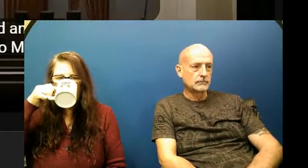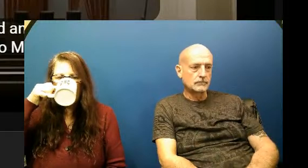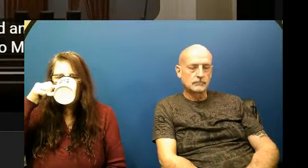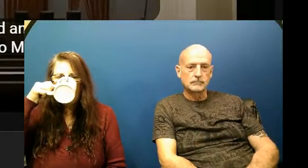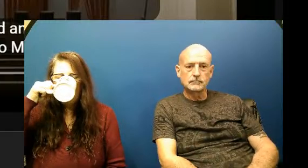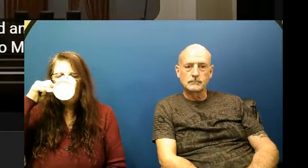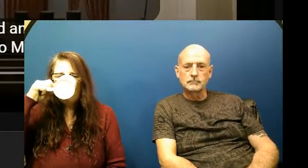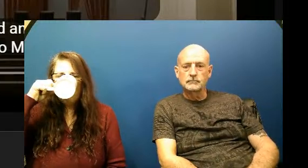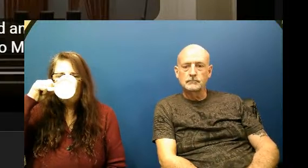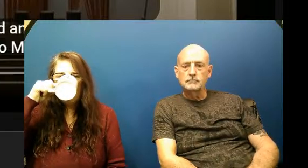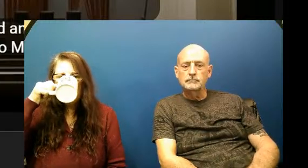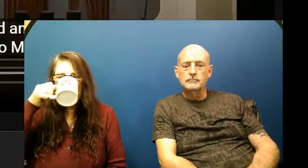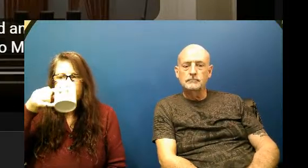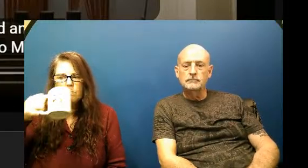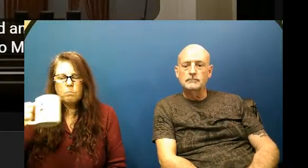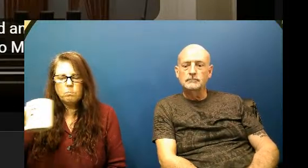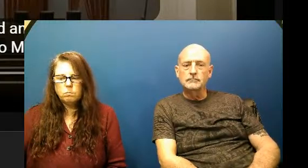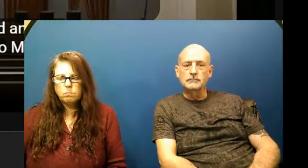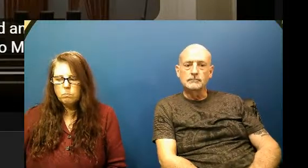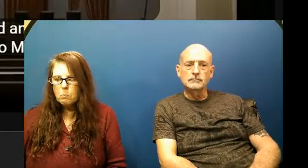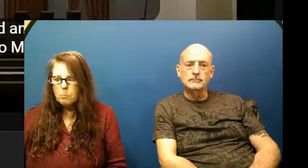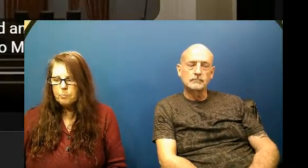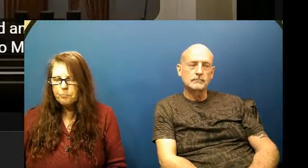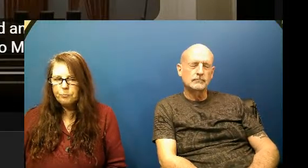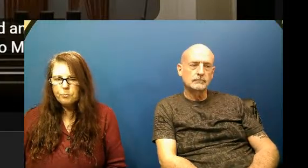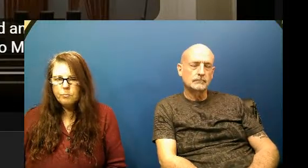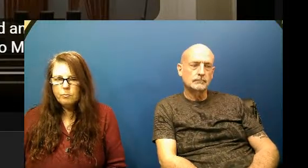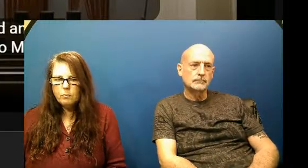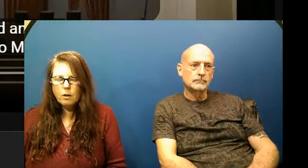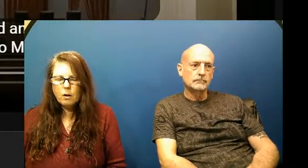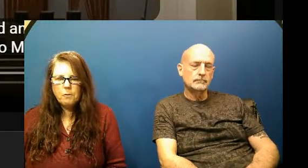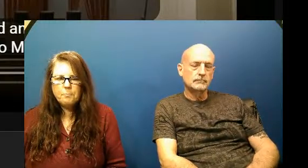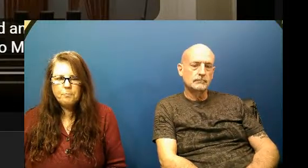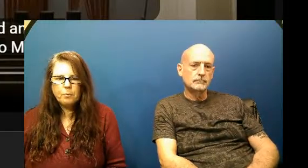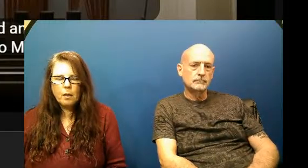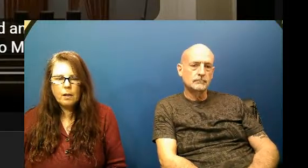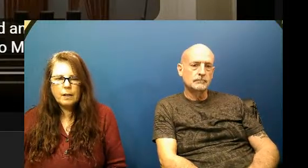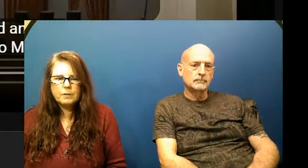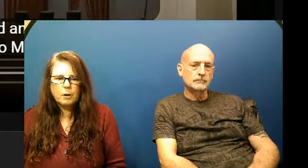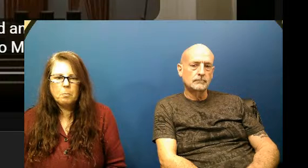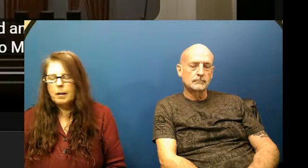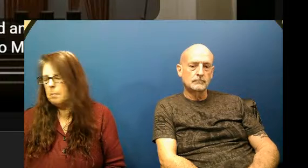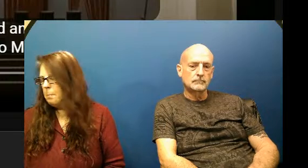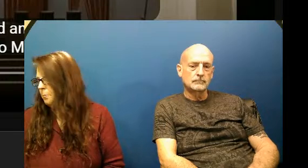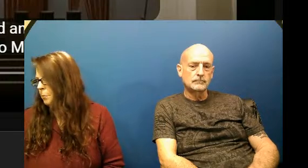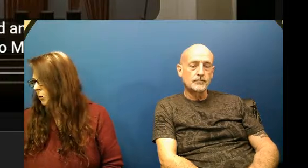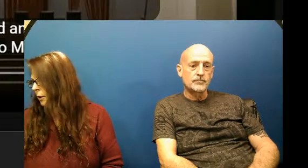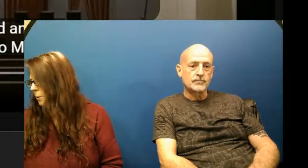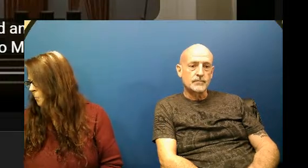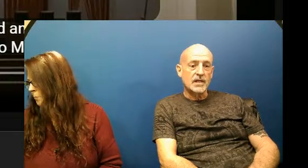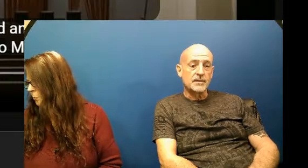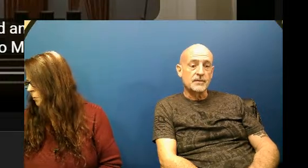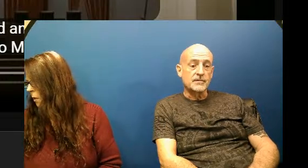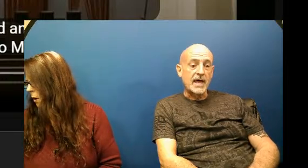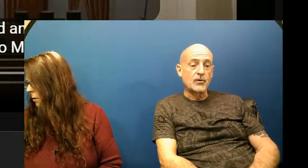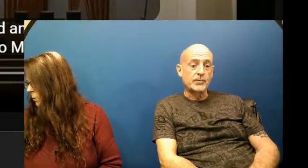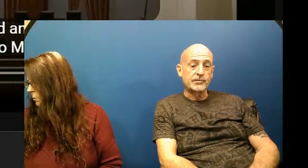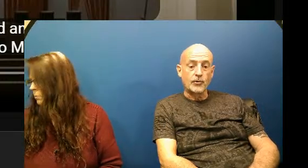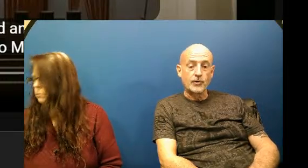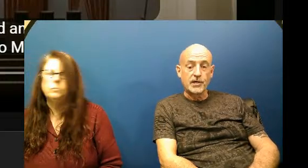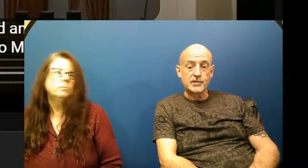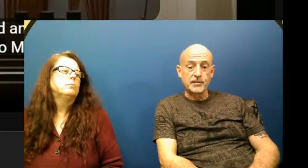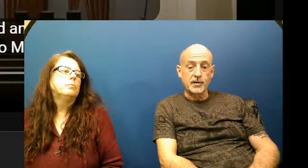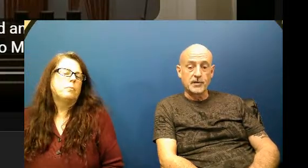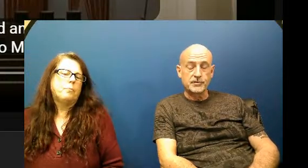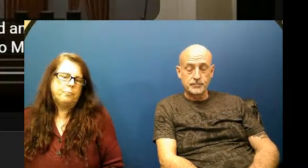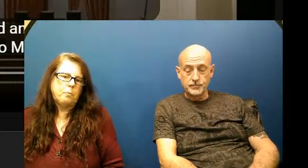contact list, whether that contact list has permitted them to or not. That's why I brought So up they can now have data That opens the about